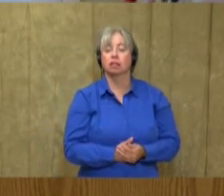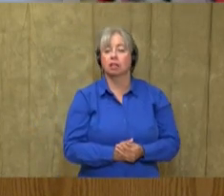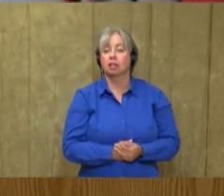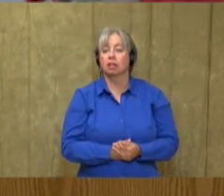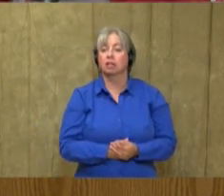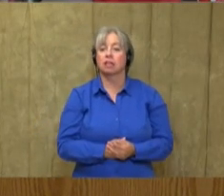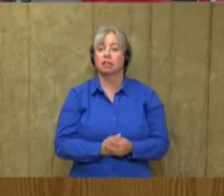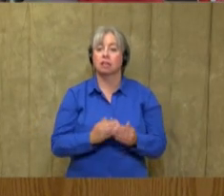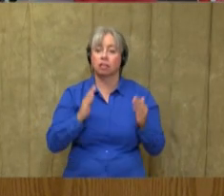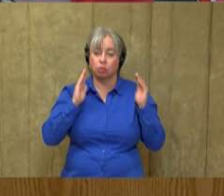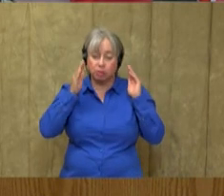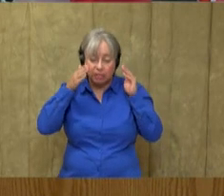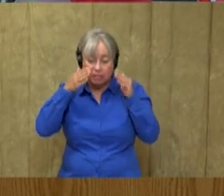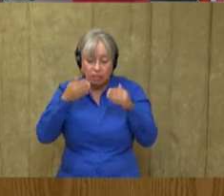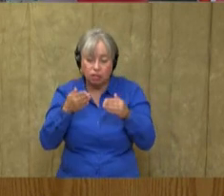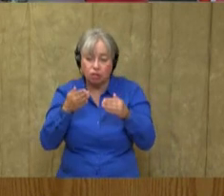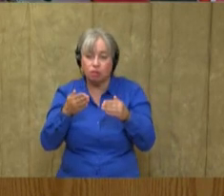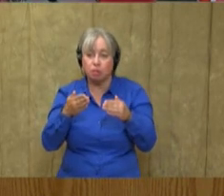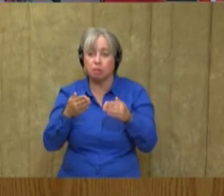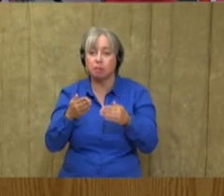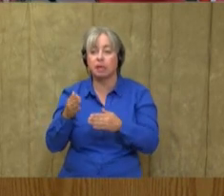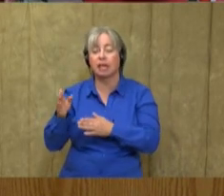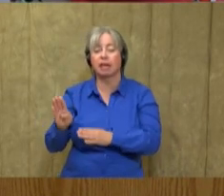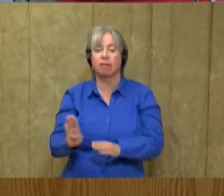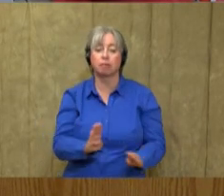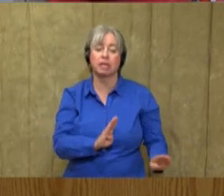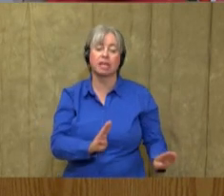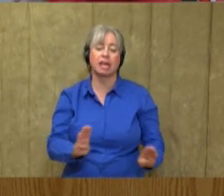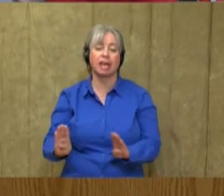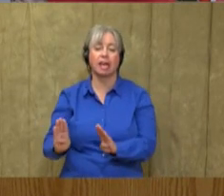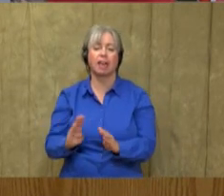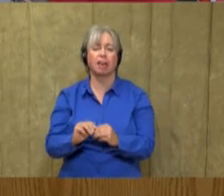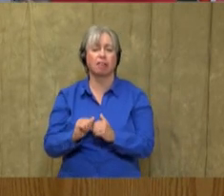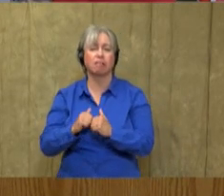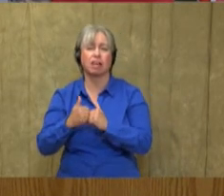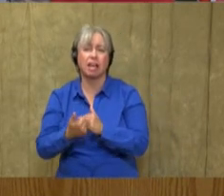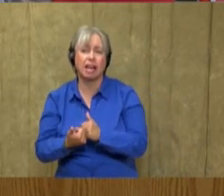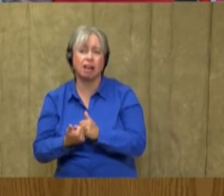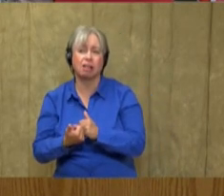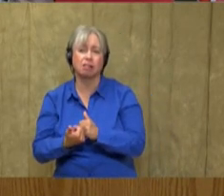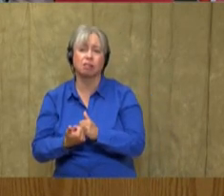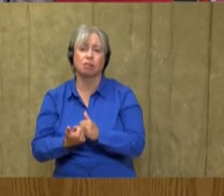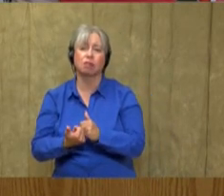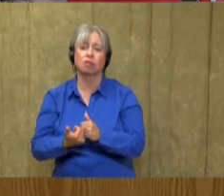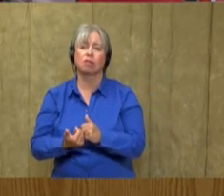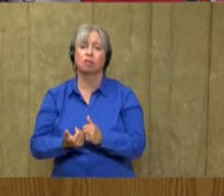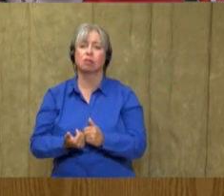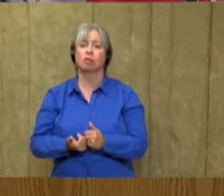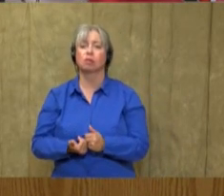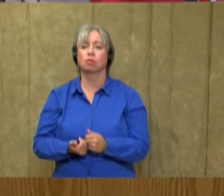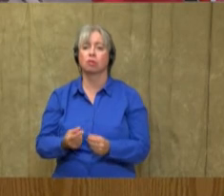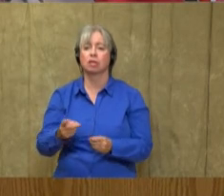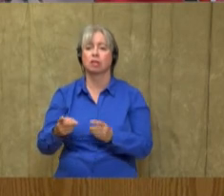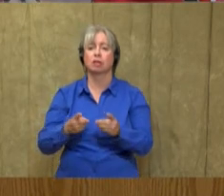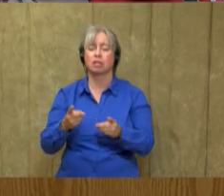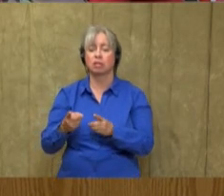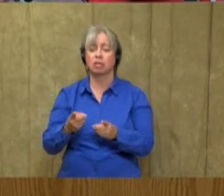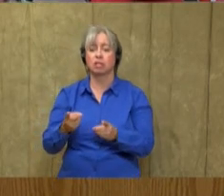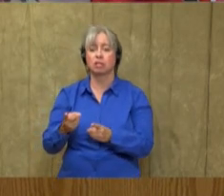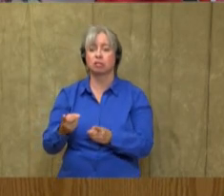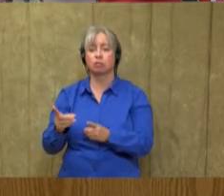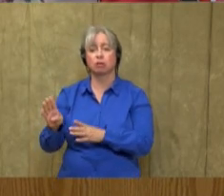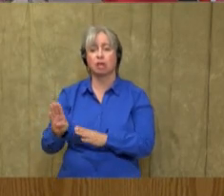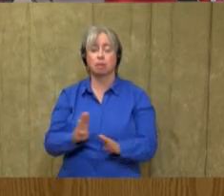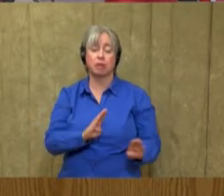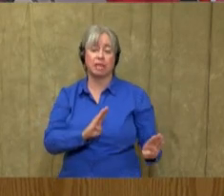to focus on today is how waves behave. And one of the things that we use to describe wave behavior,